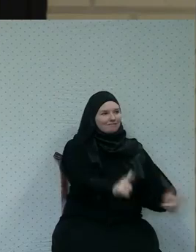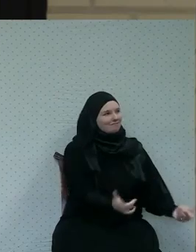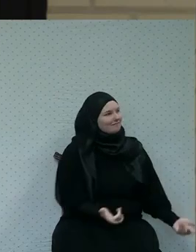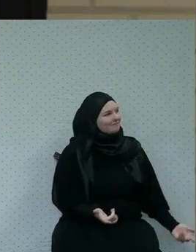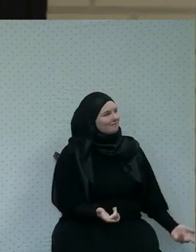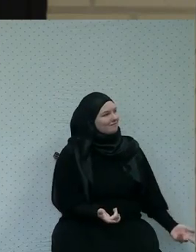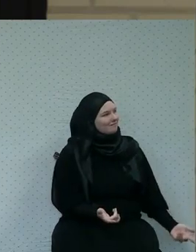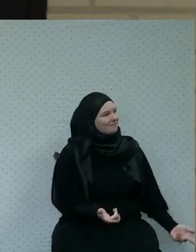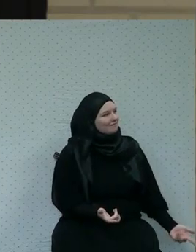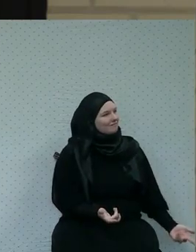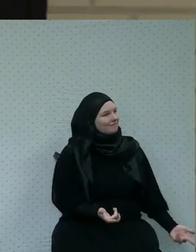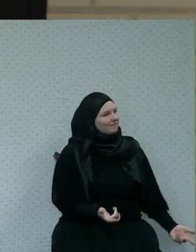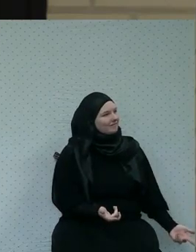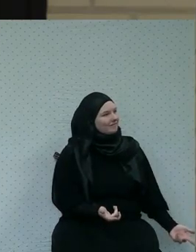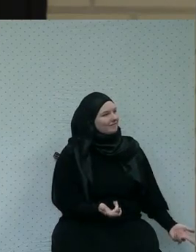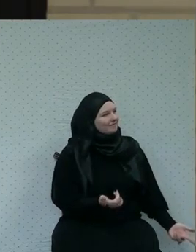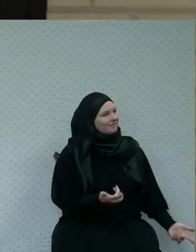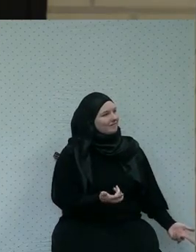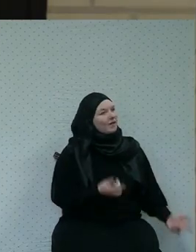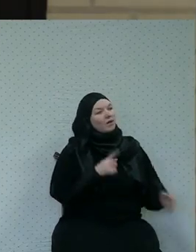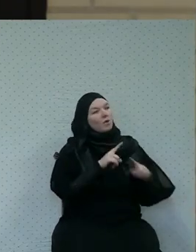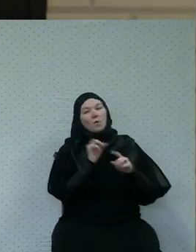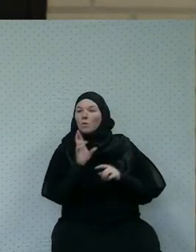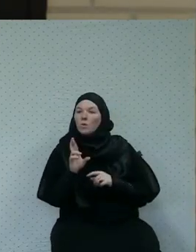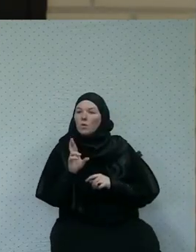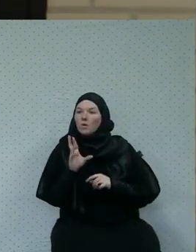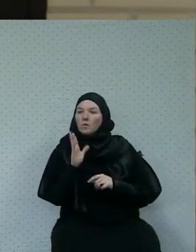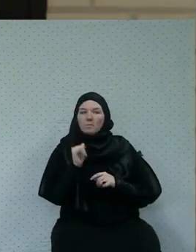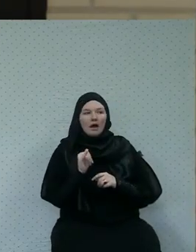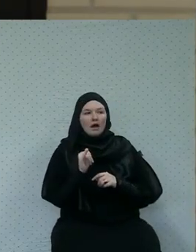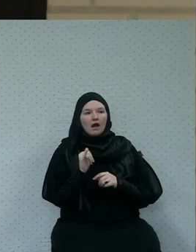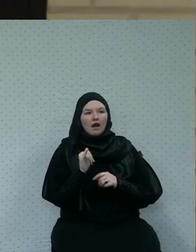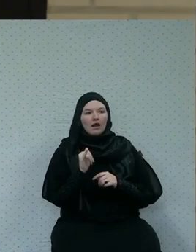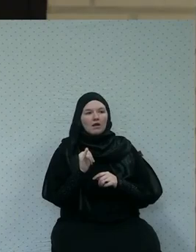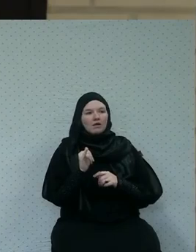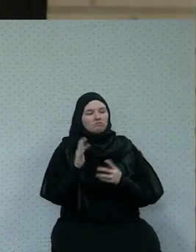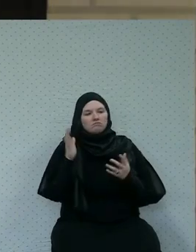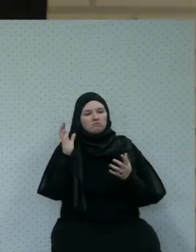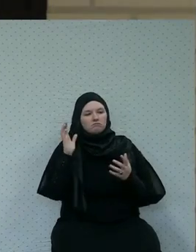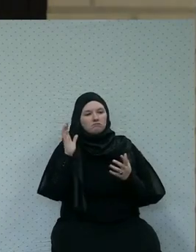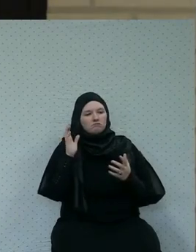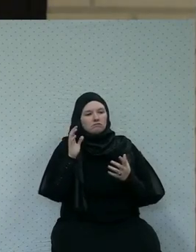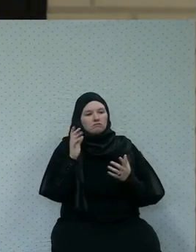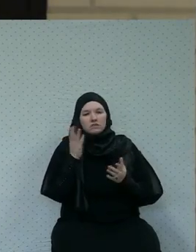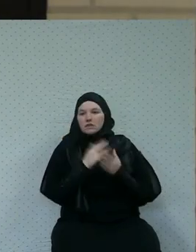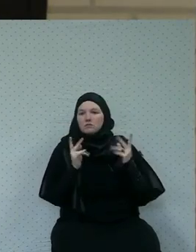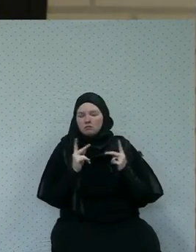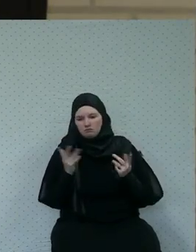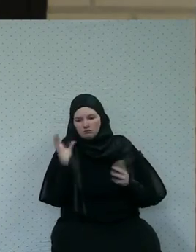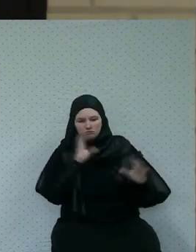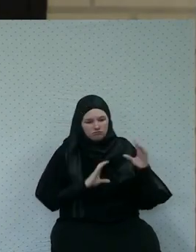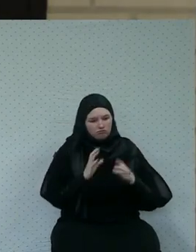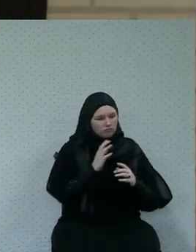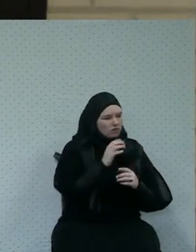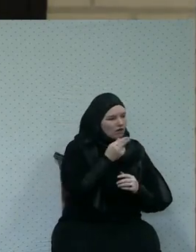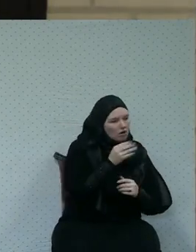materials, food and produce and other things, or by scavenging anything, halal or haram.